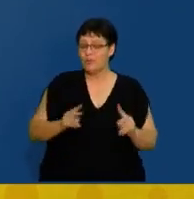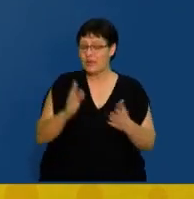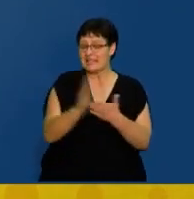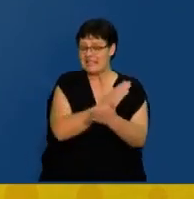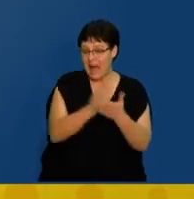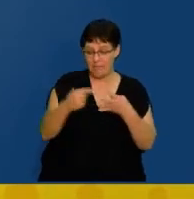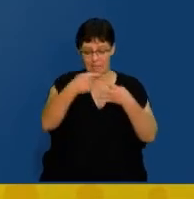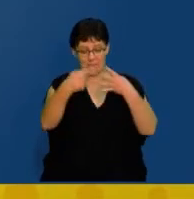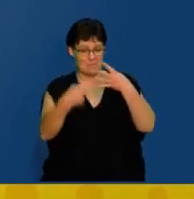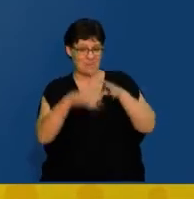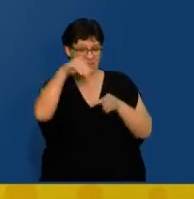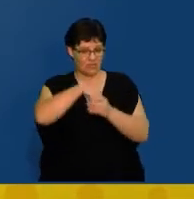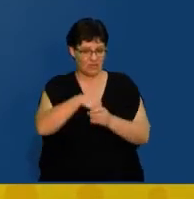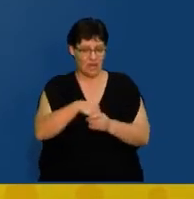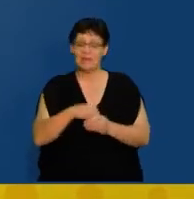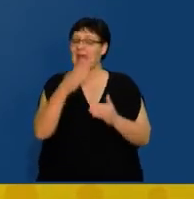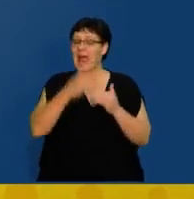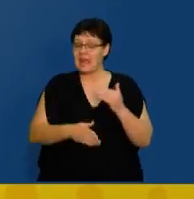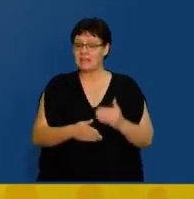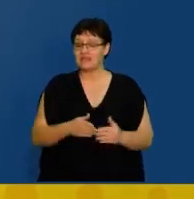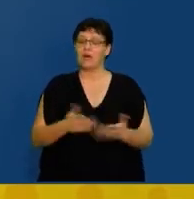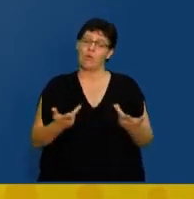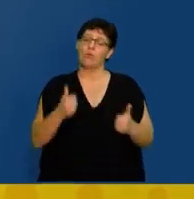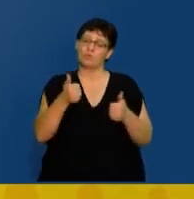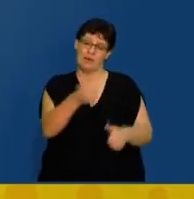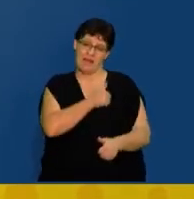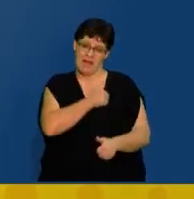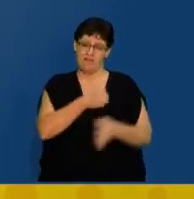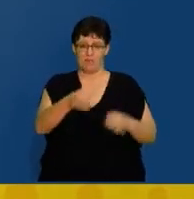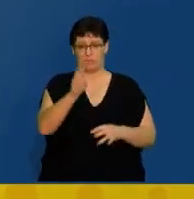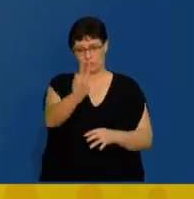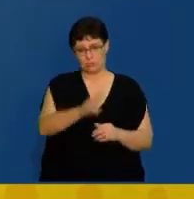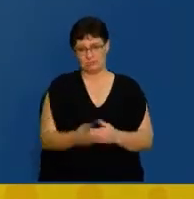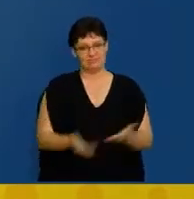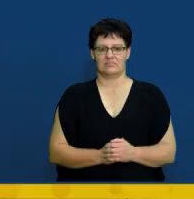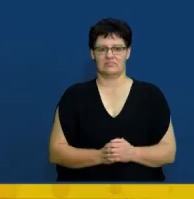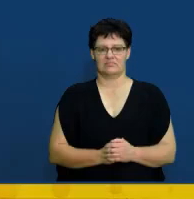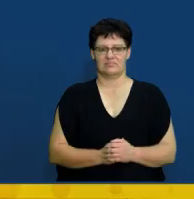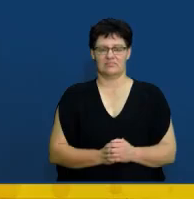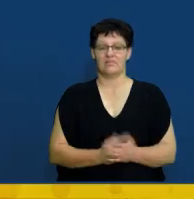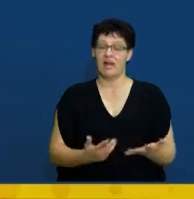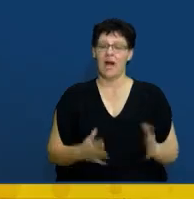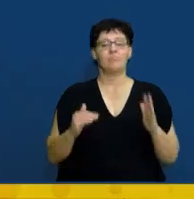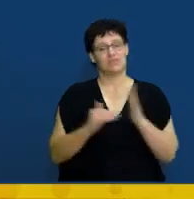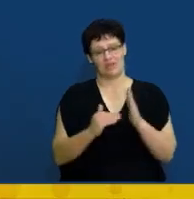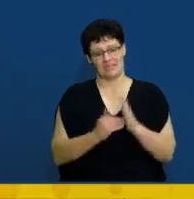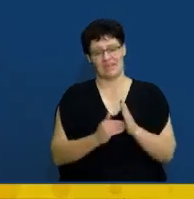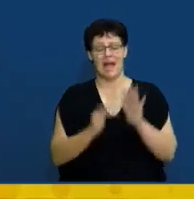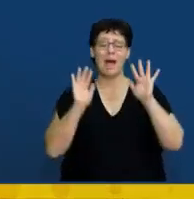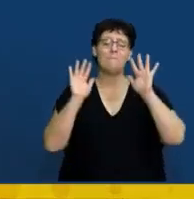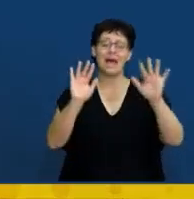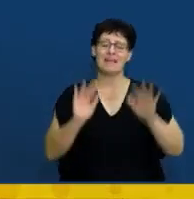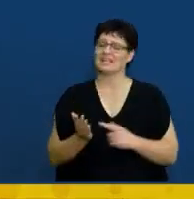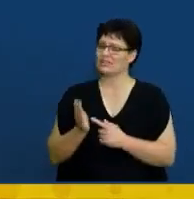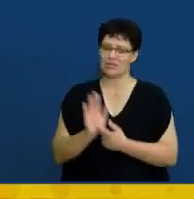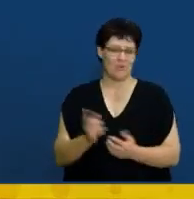features, but I'd like to end the session and wish you well for paper 2. Over to you. Matrix, it's been an amazing show